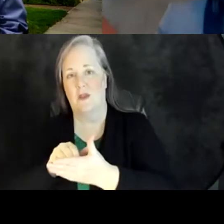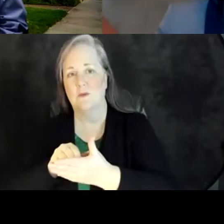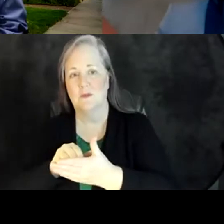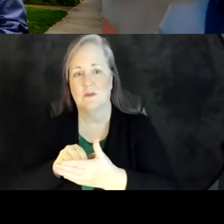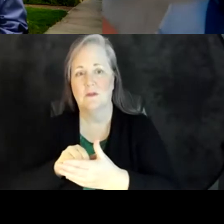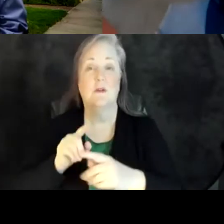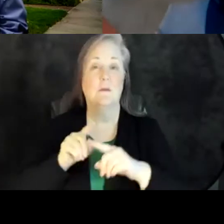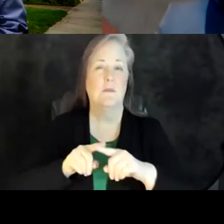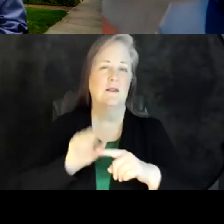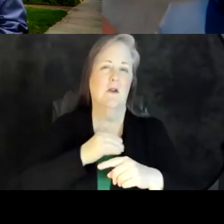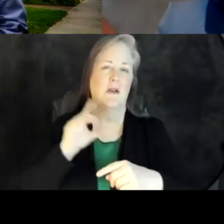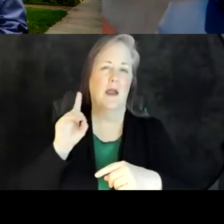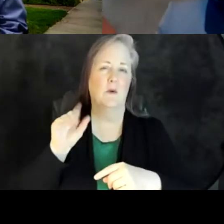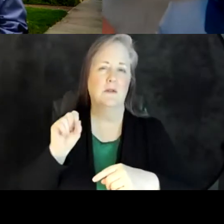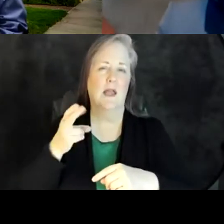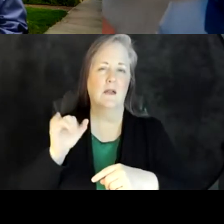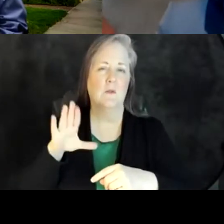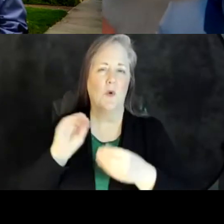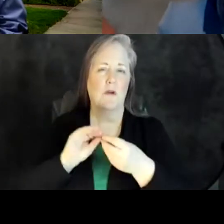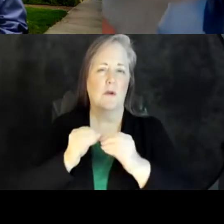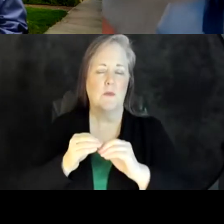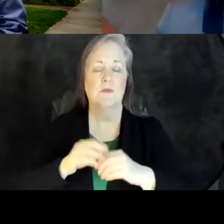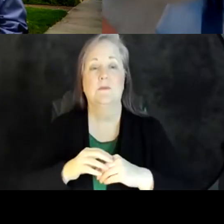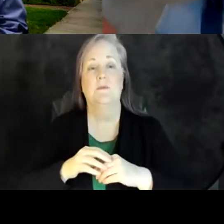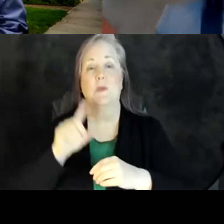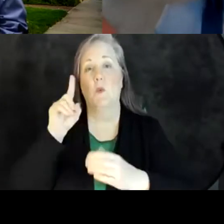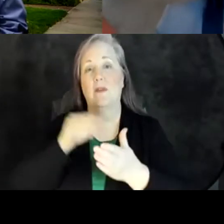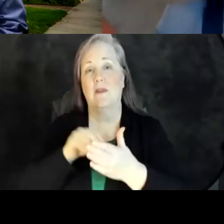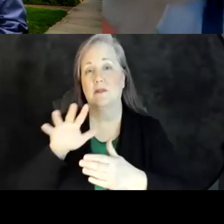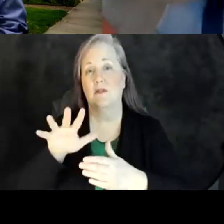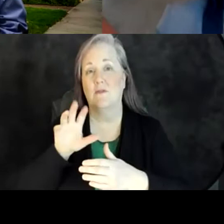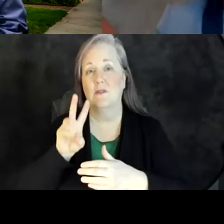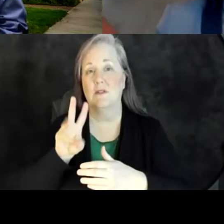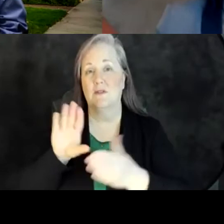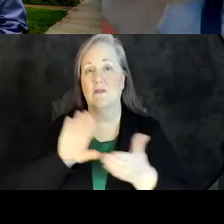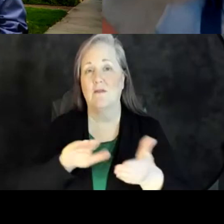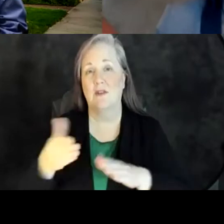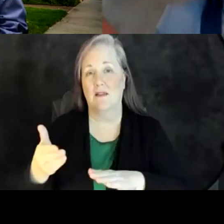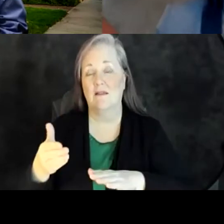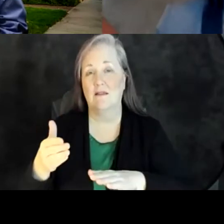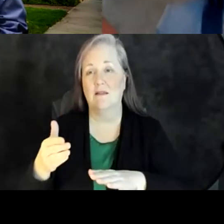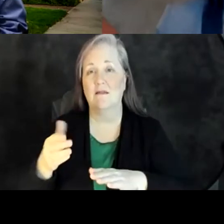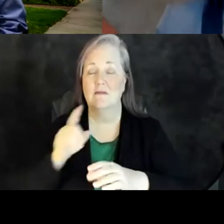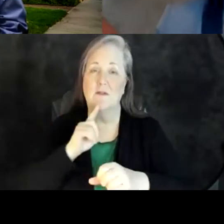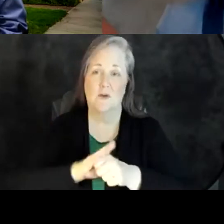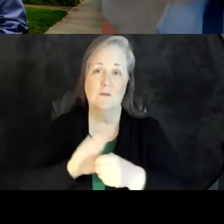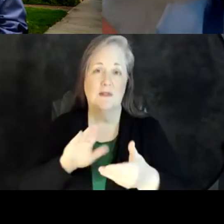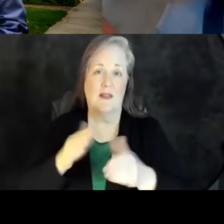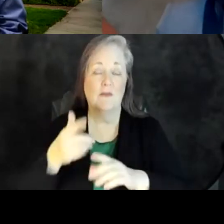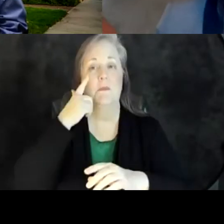based on our dashboard. We are at 1,565 deaths that have been confirmed due